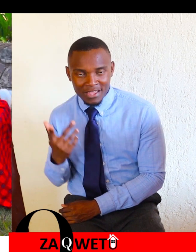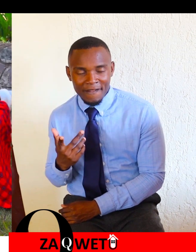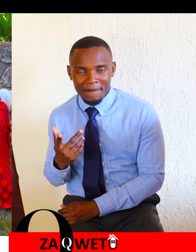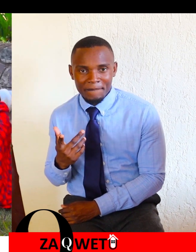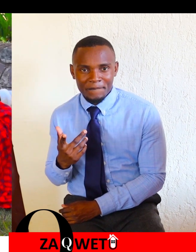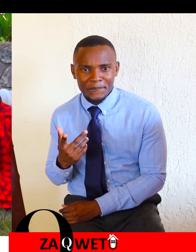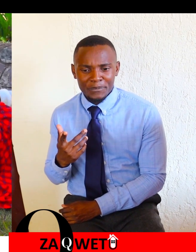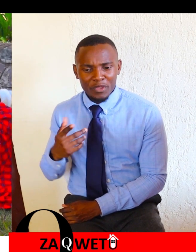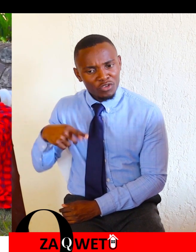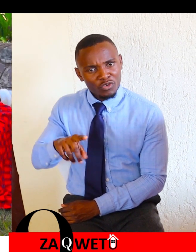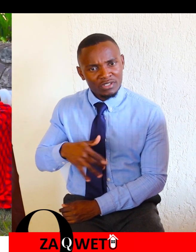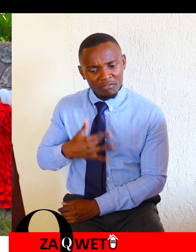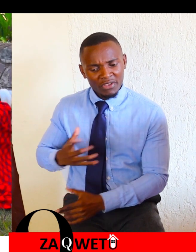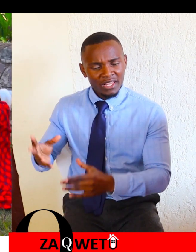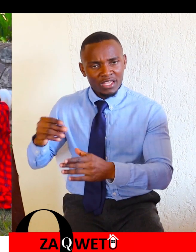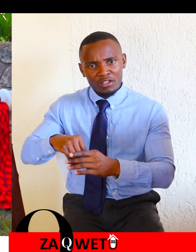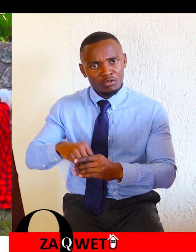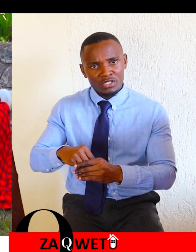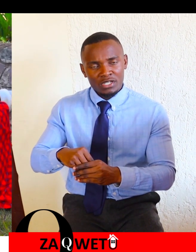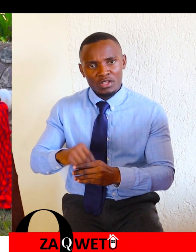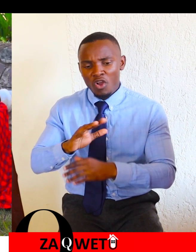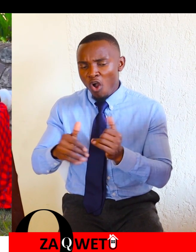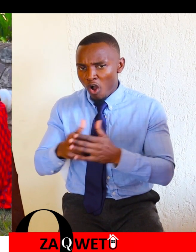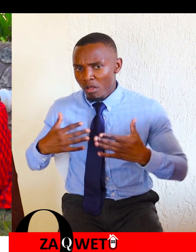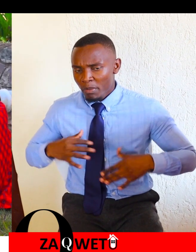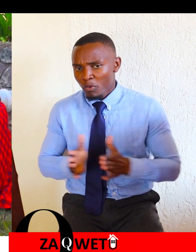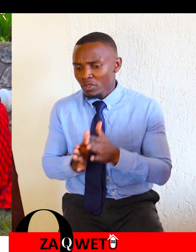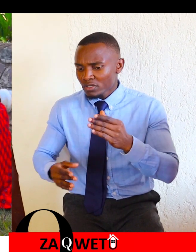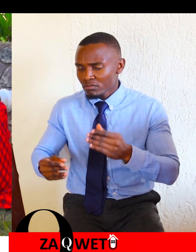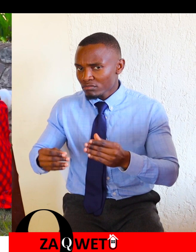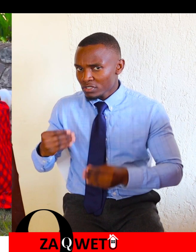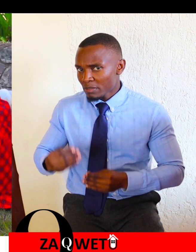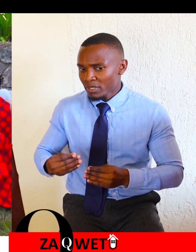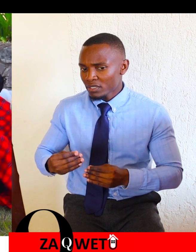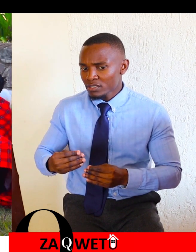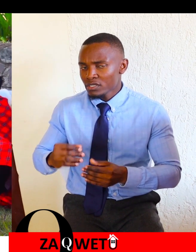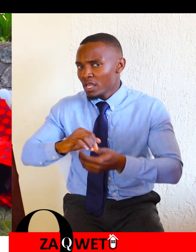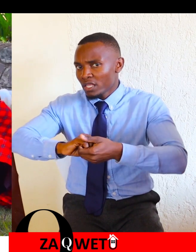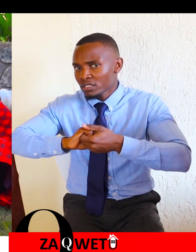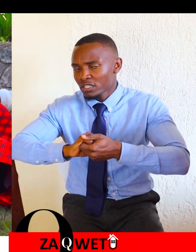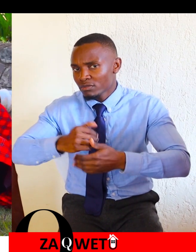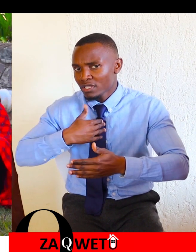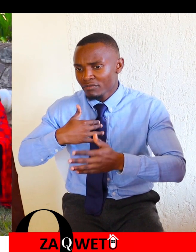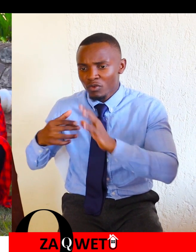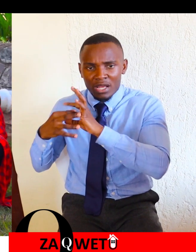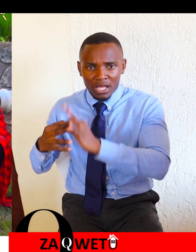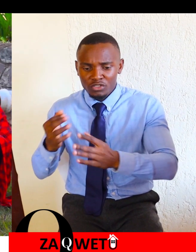Mombasani, kule. Naam. Muko included kama people with disability, do they engage